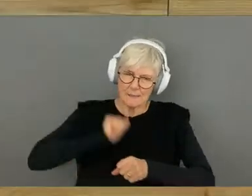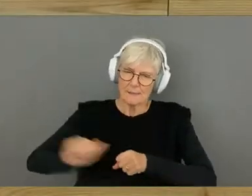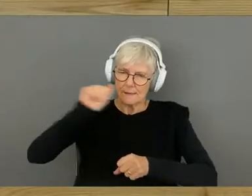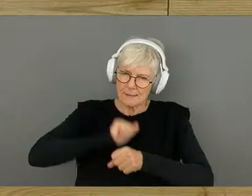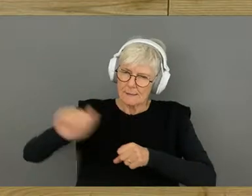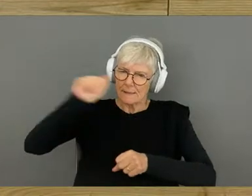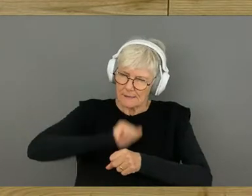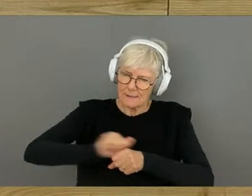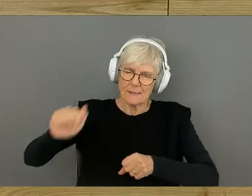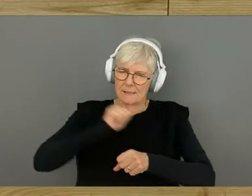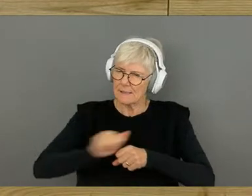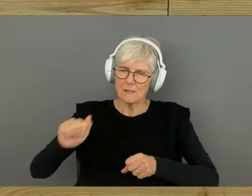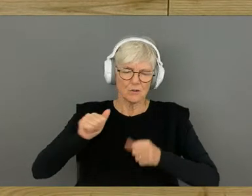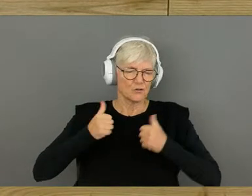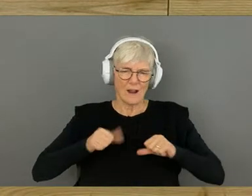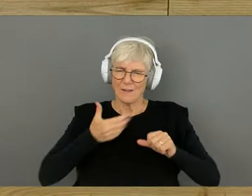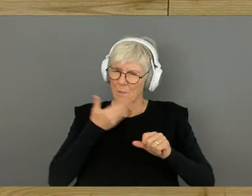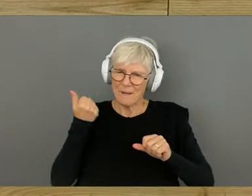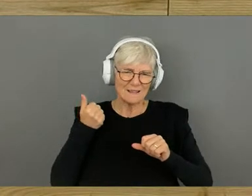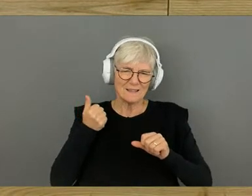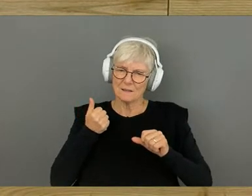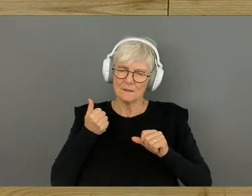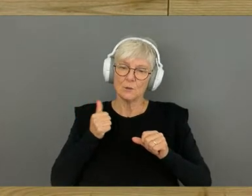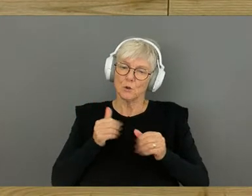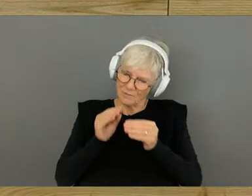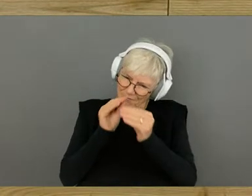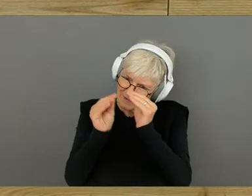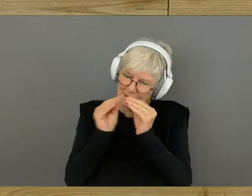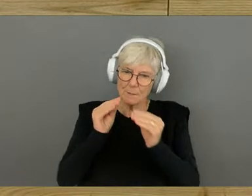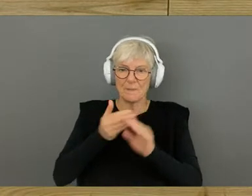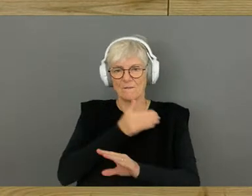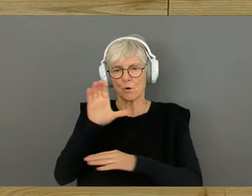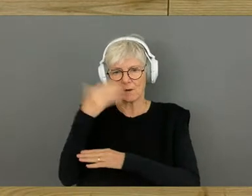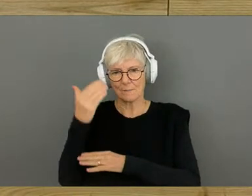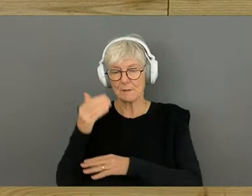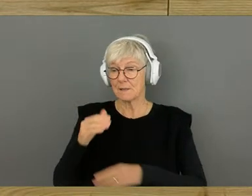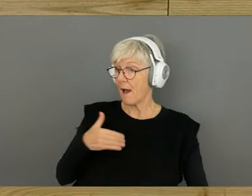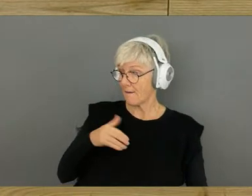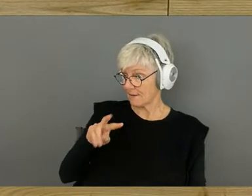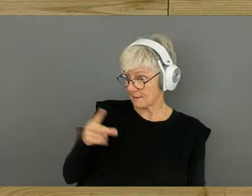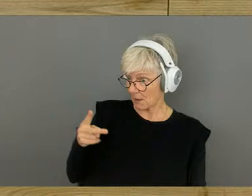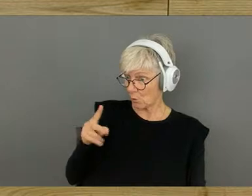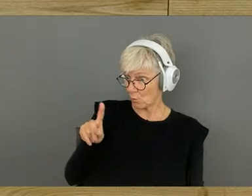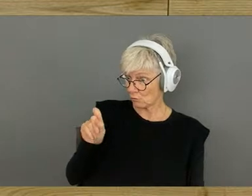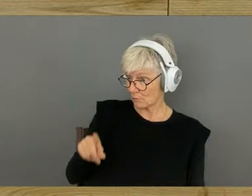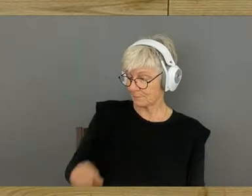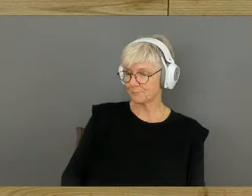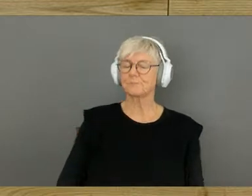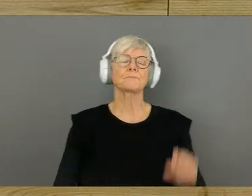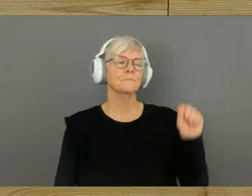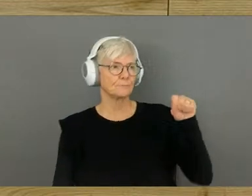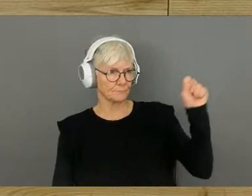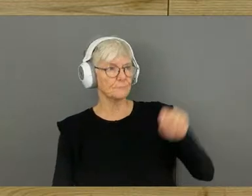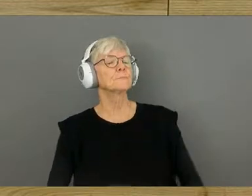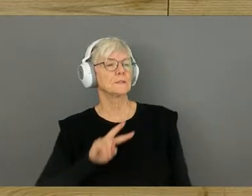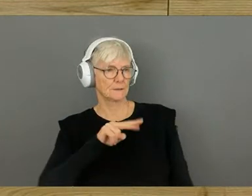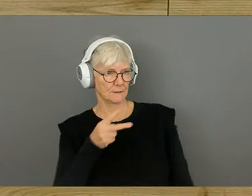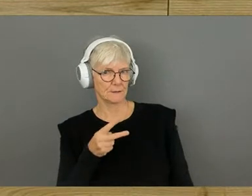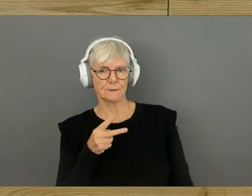Do you have a quick follow-up question? Yes, thank you. So for my follow-up questions, the